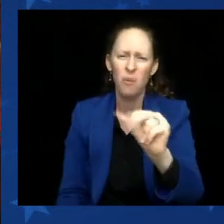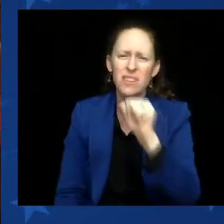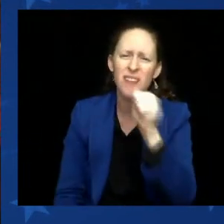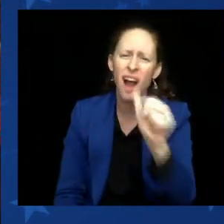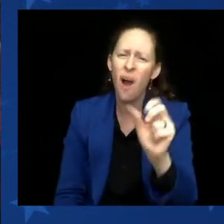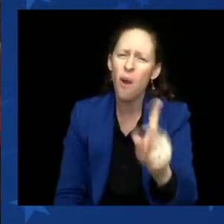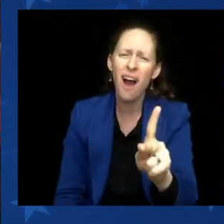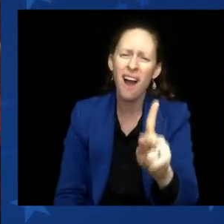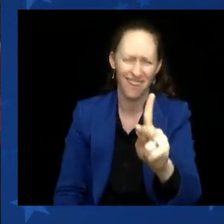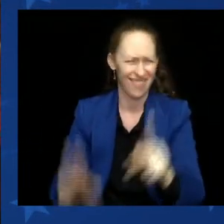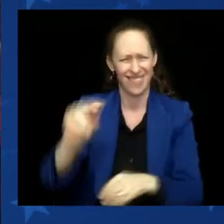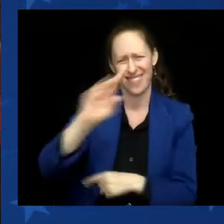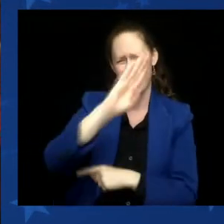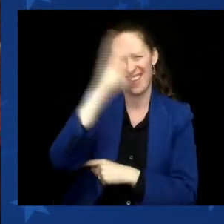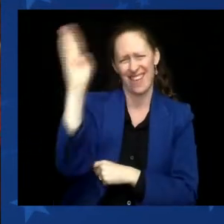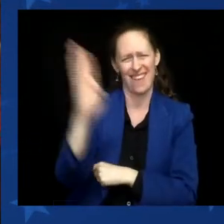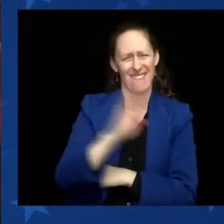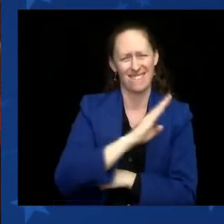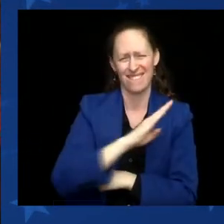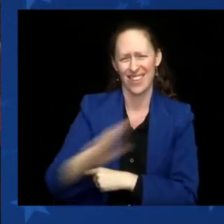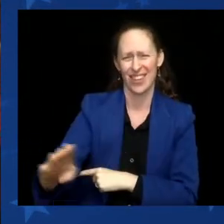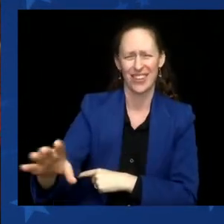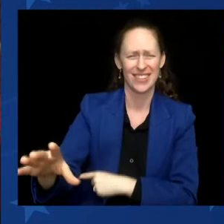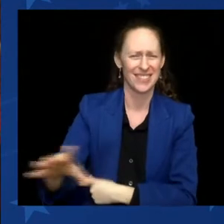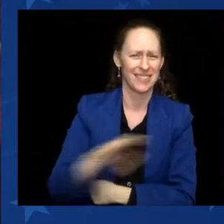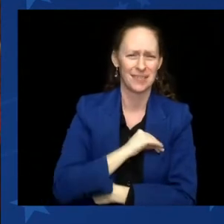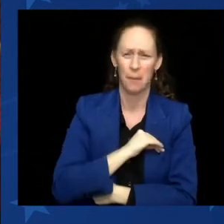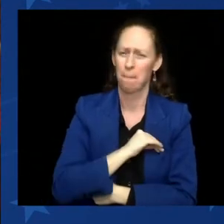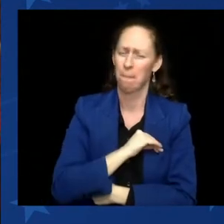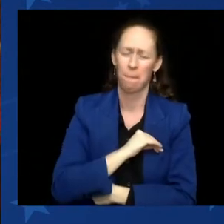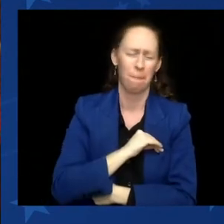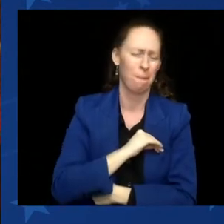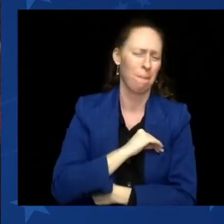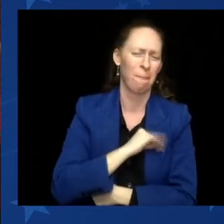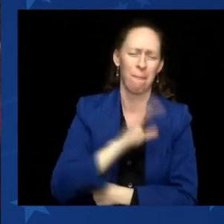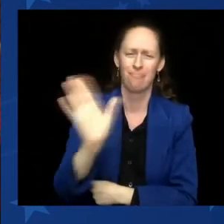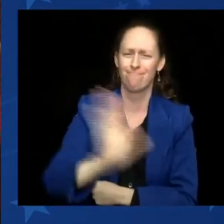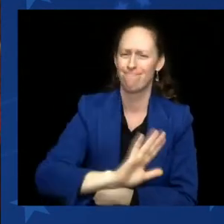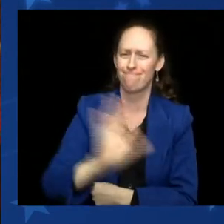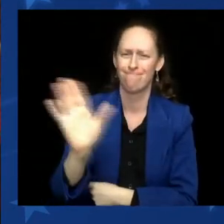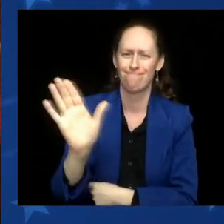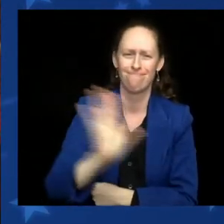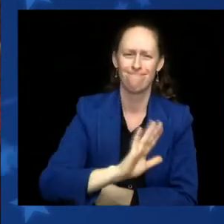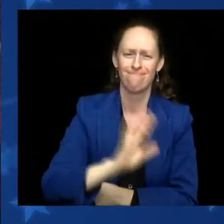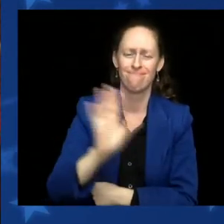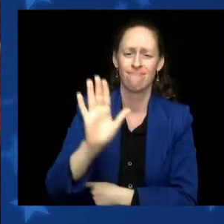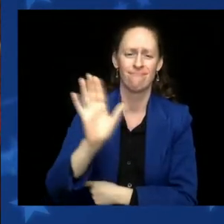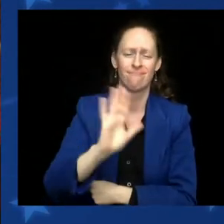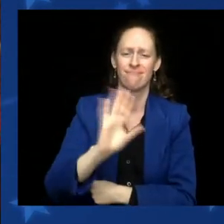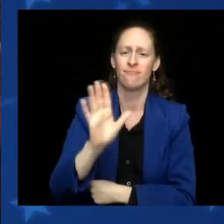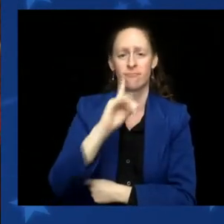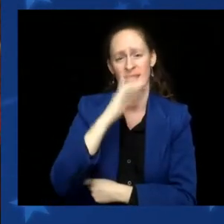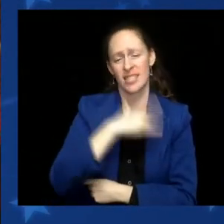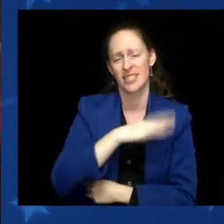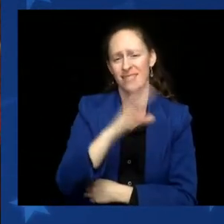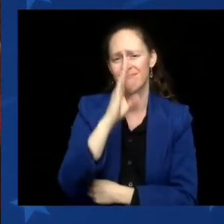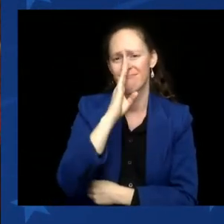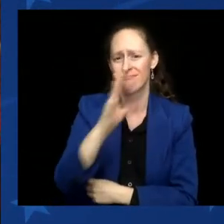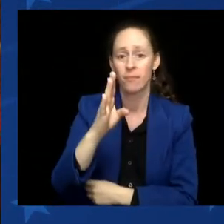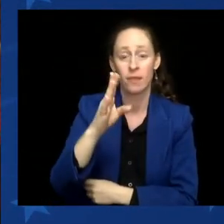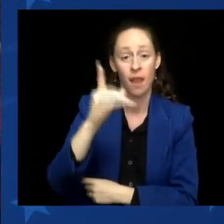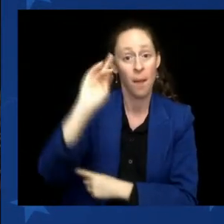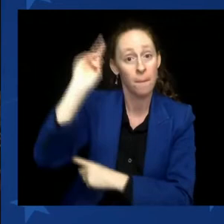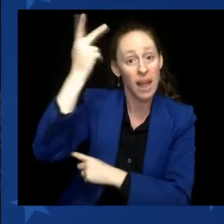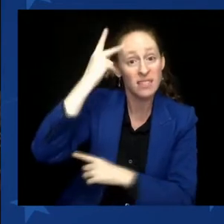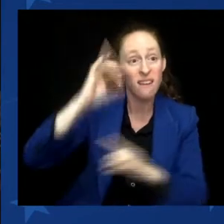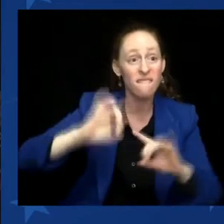tool. So I want to say this plain and simple. There is no place for political violence in America, period.